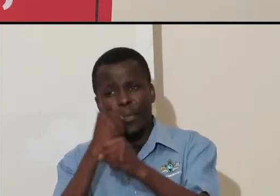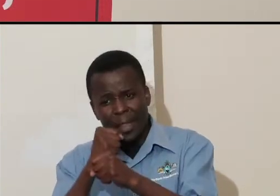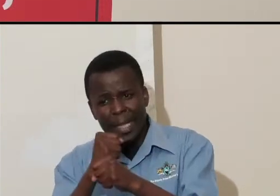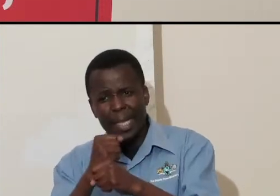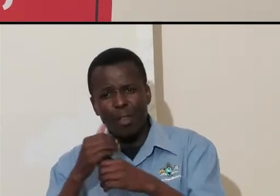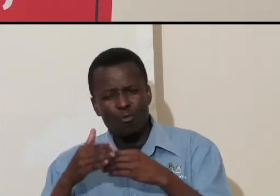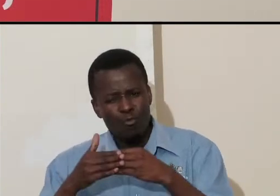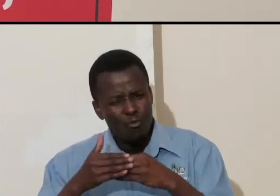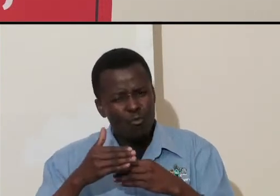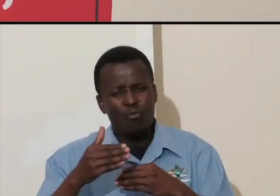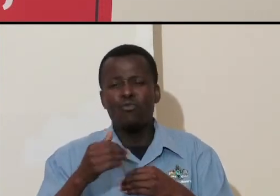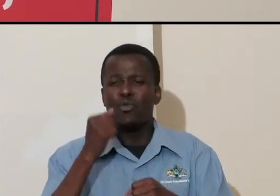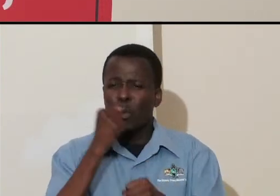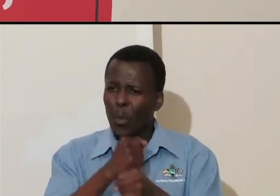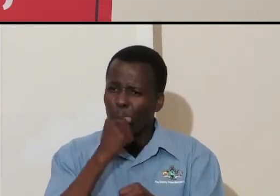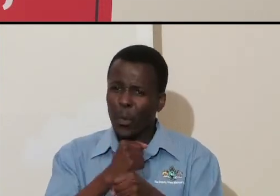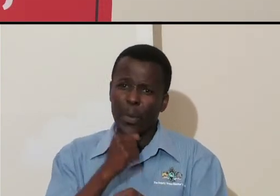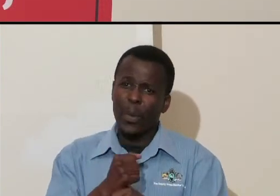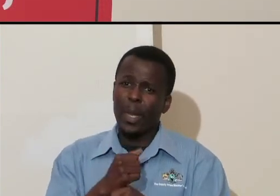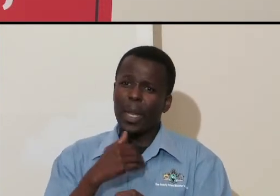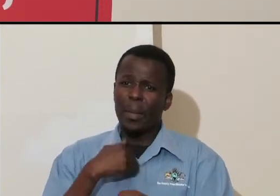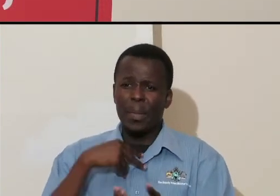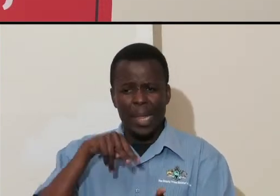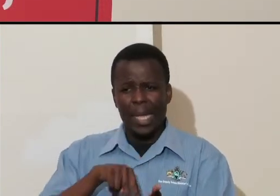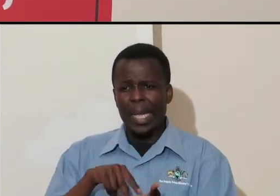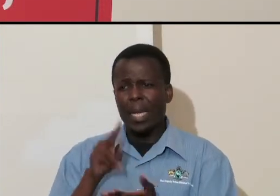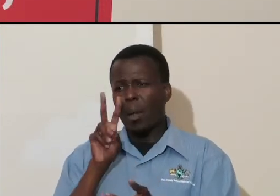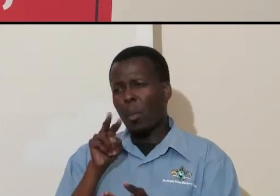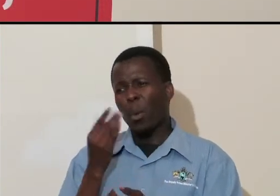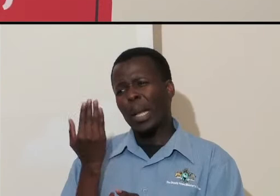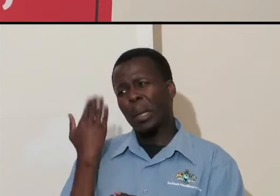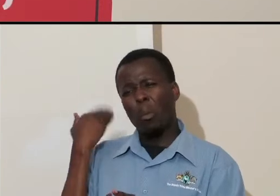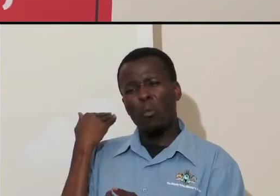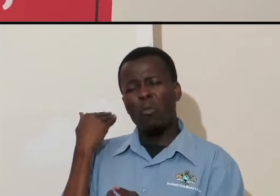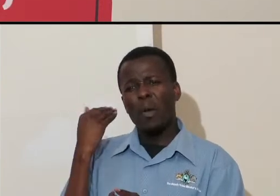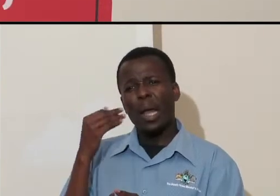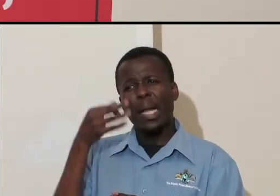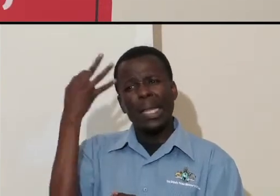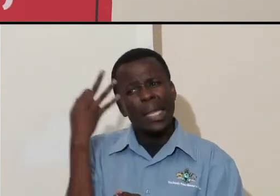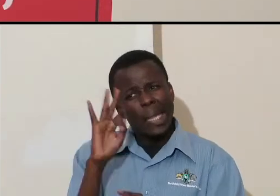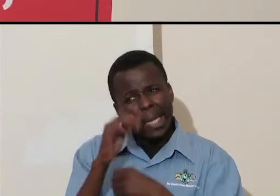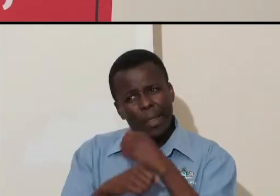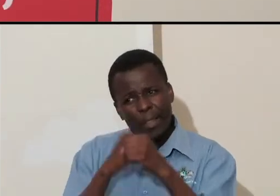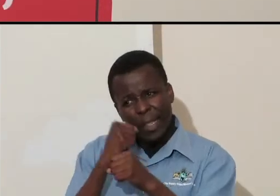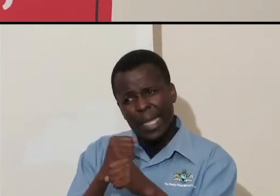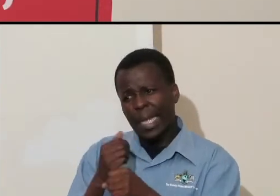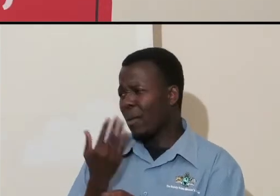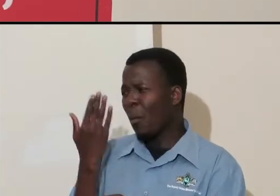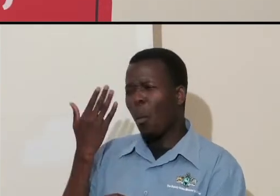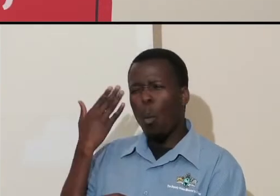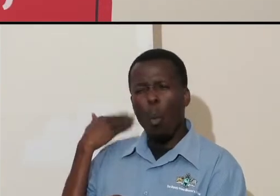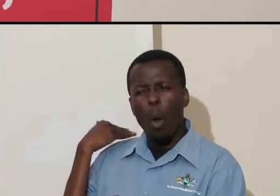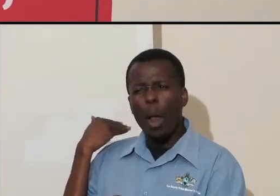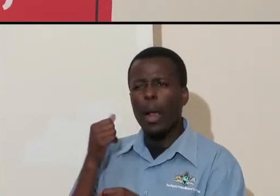what we've been doing for the last 30 years, I salute my predecessors and all the